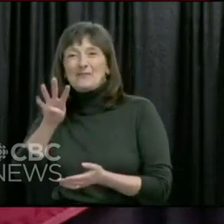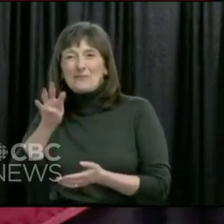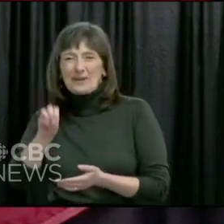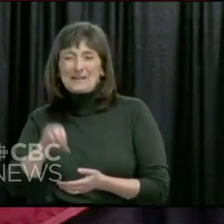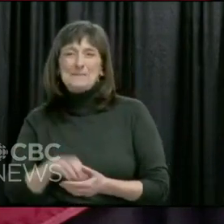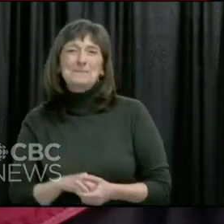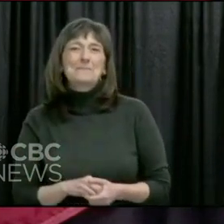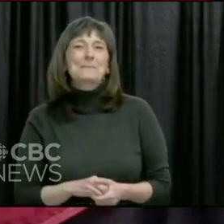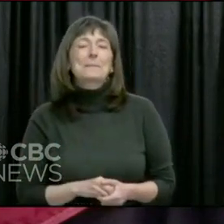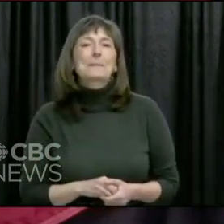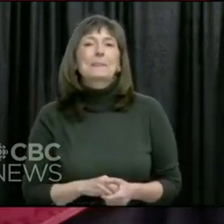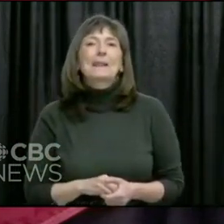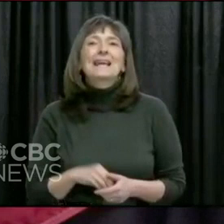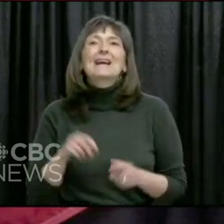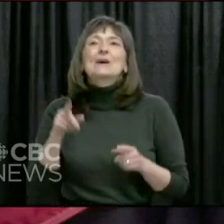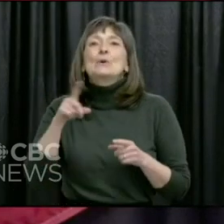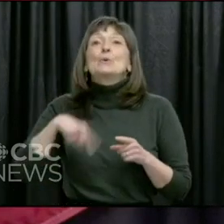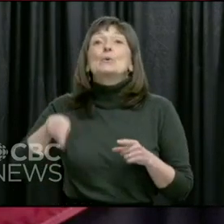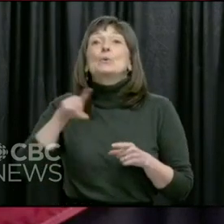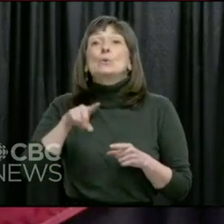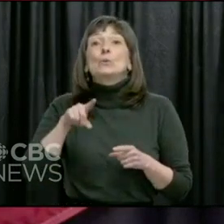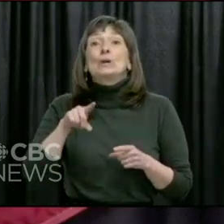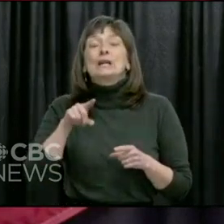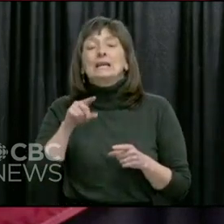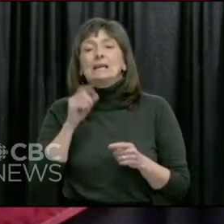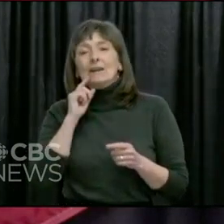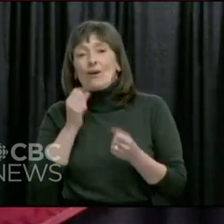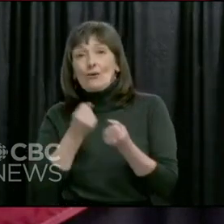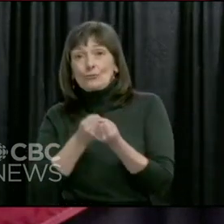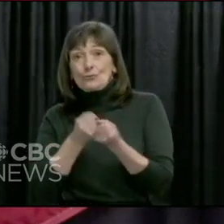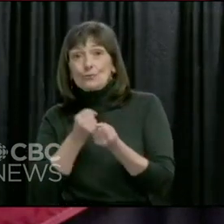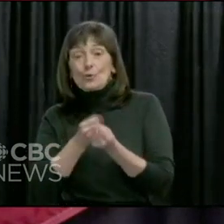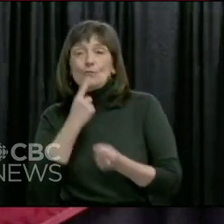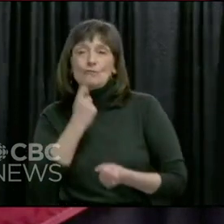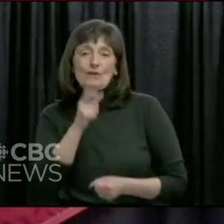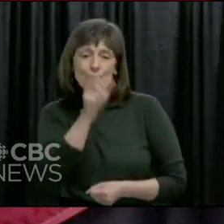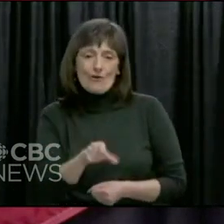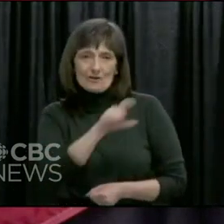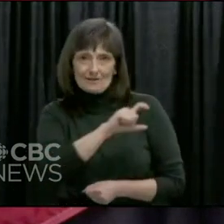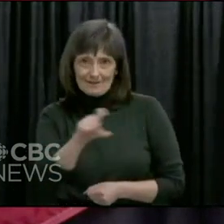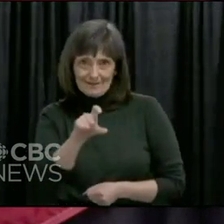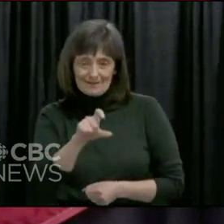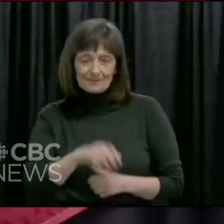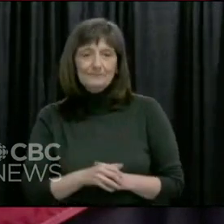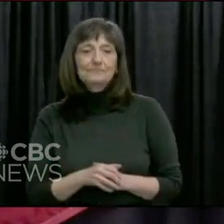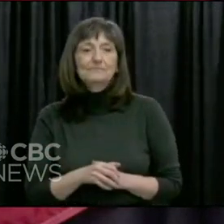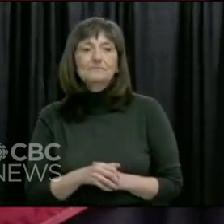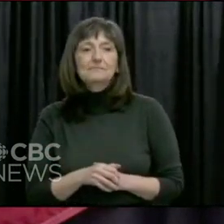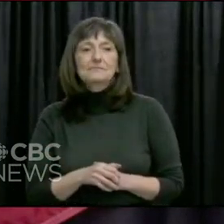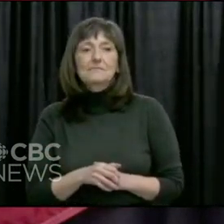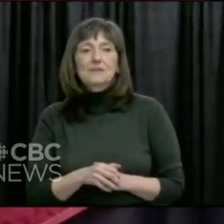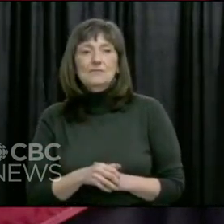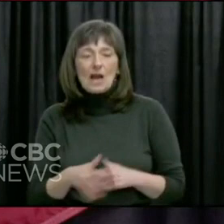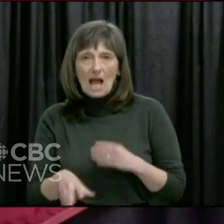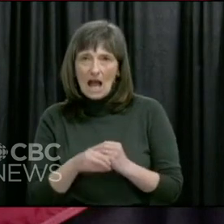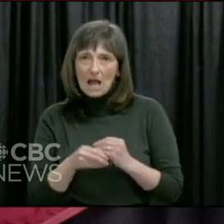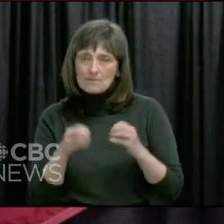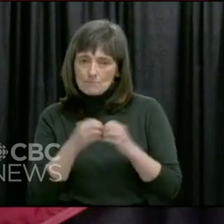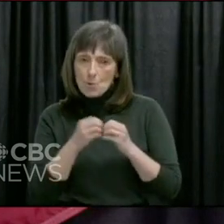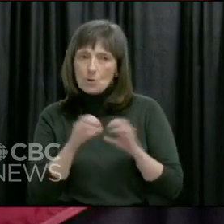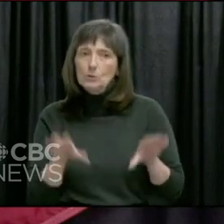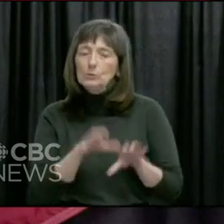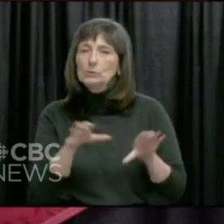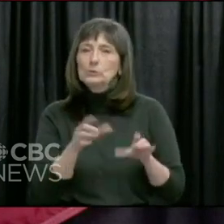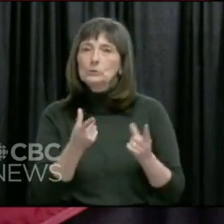for the Red Cross. And the Red Cross, of course, has stepped up to meet extra demand due to COVID-19. But they